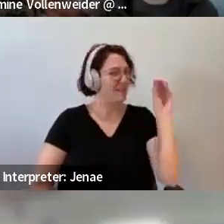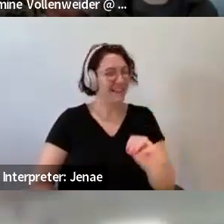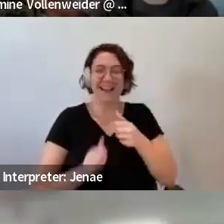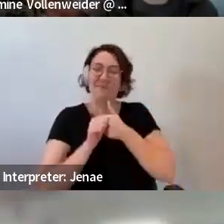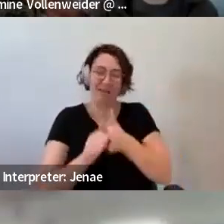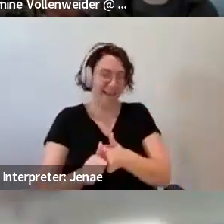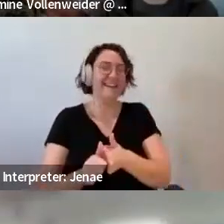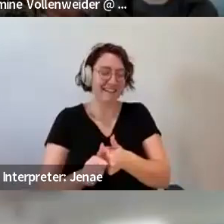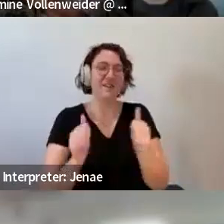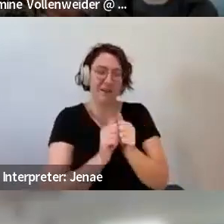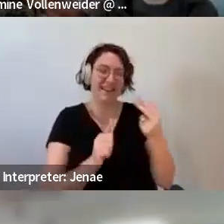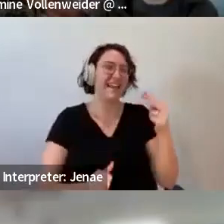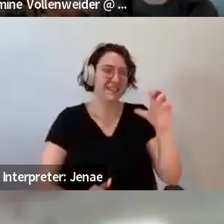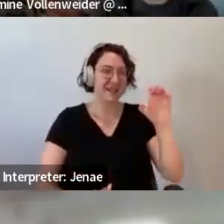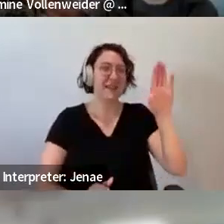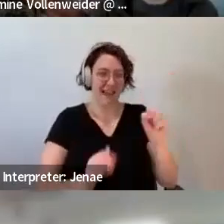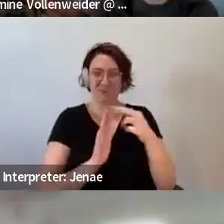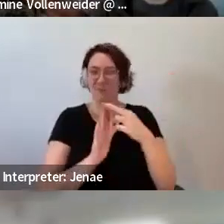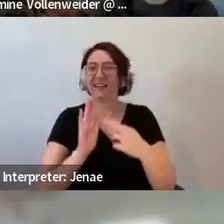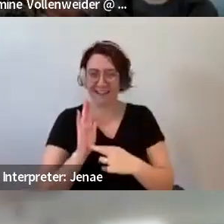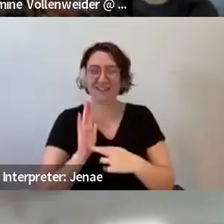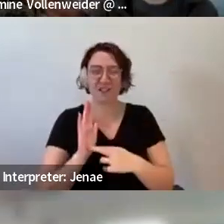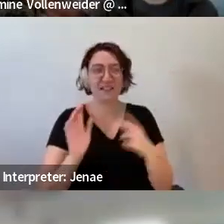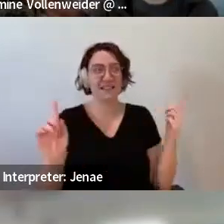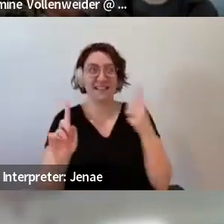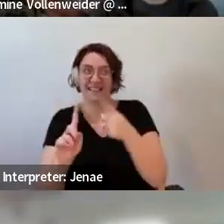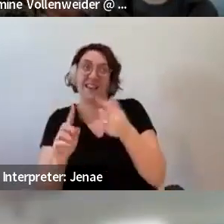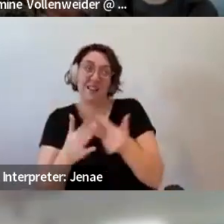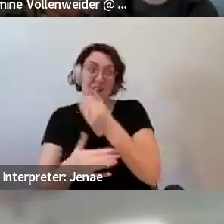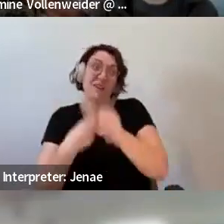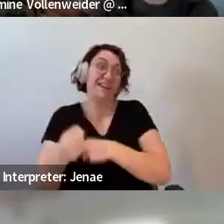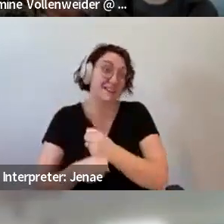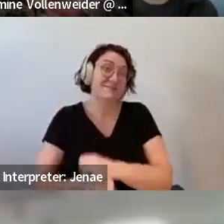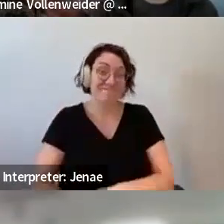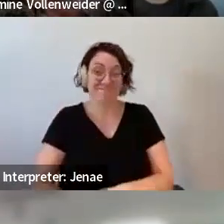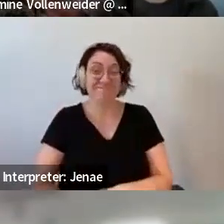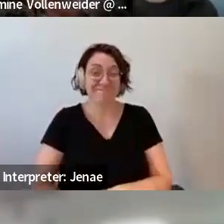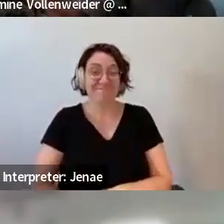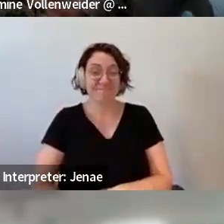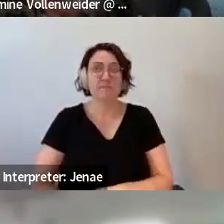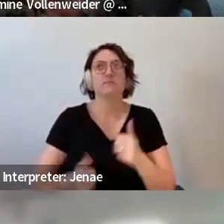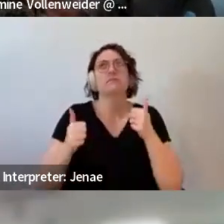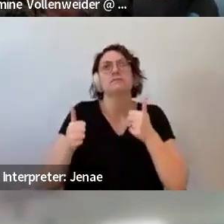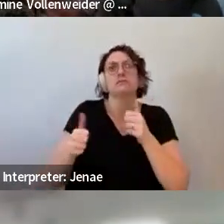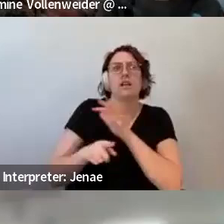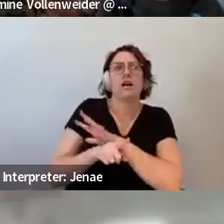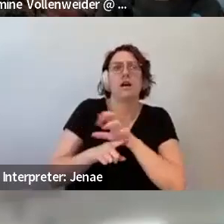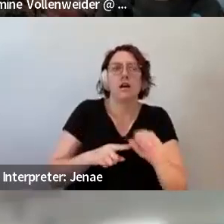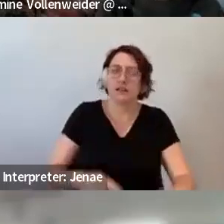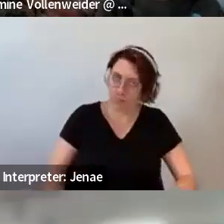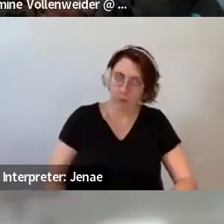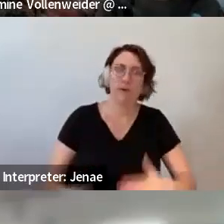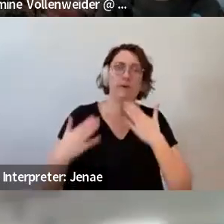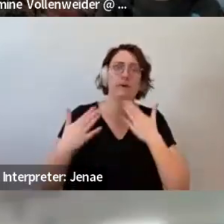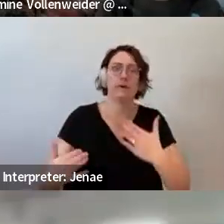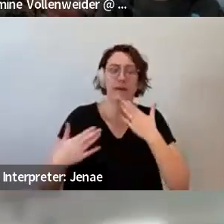with HCBS regulations until the new year rolls over. Awesome. Thank goodness. I see